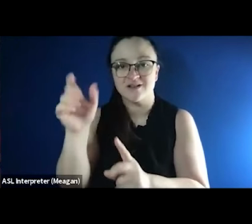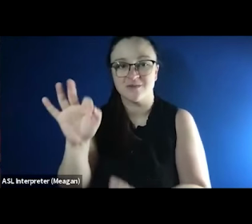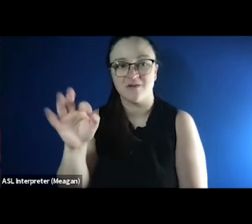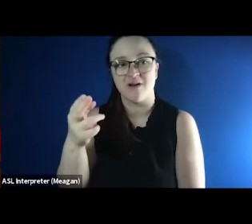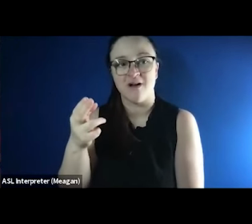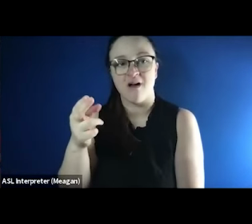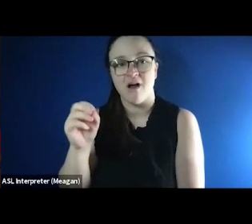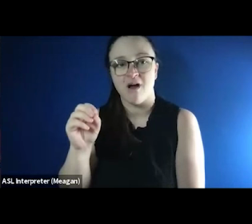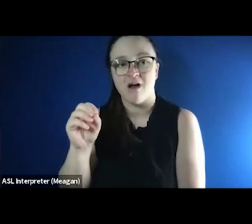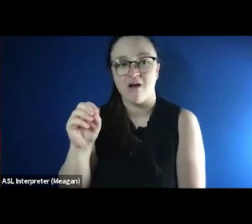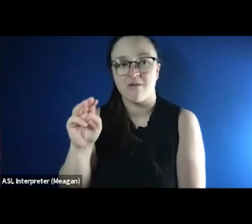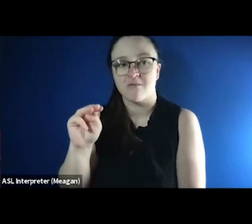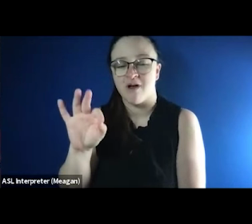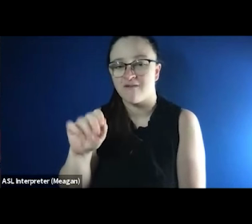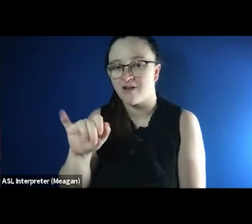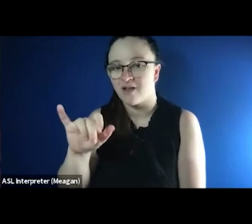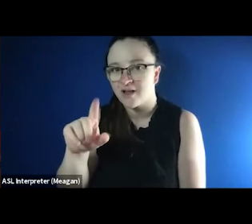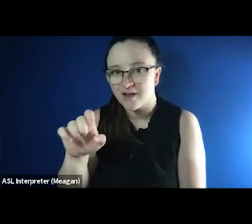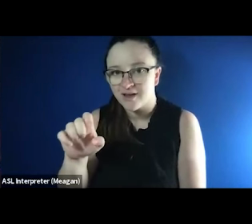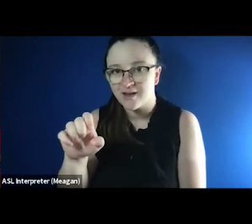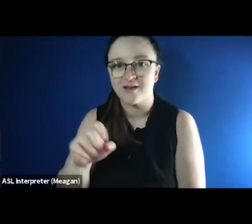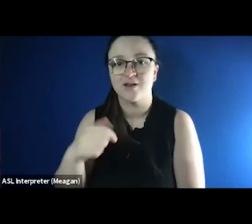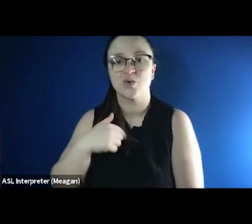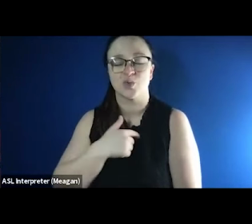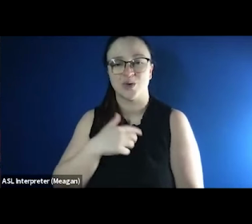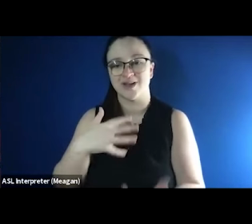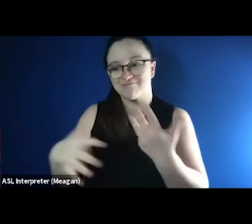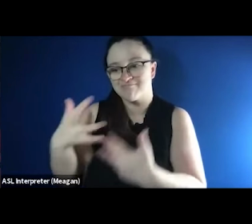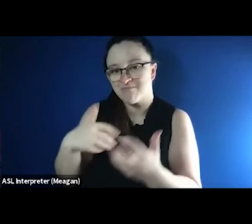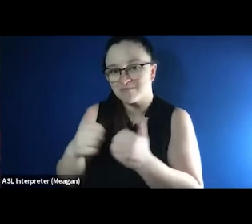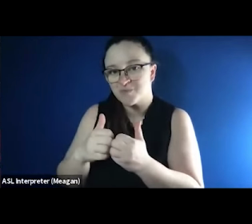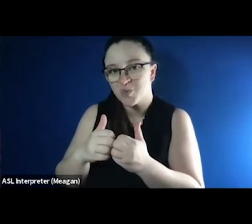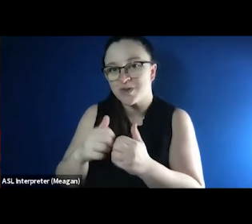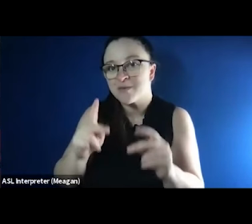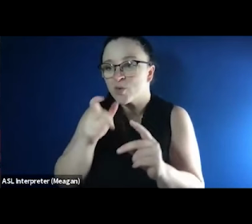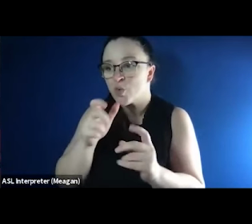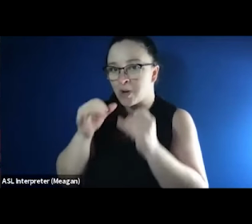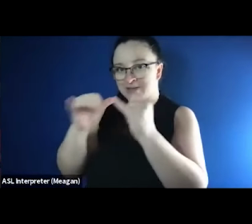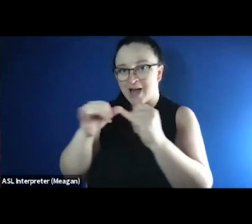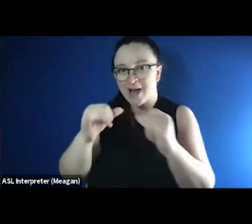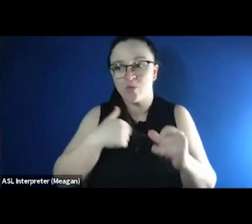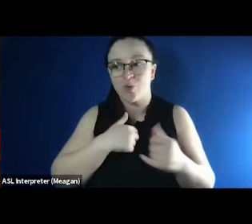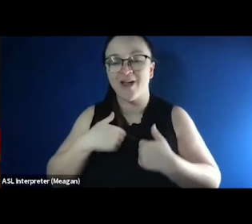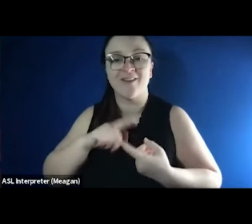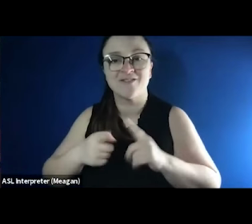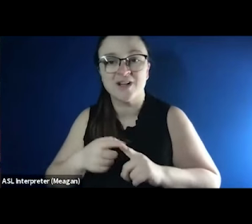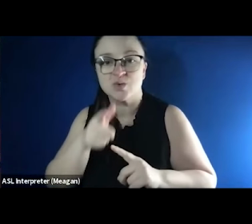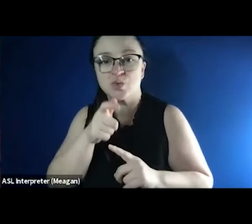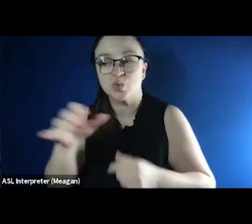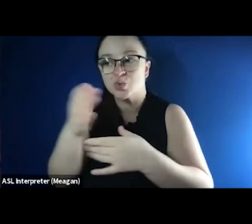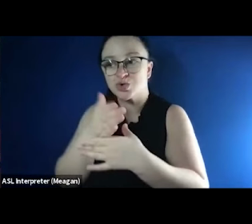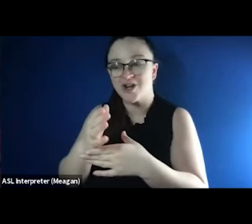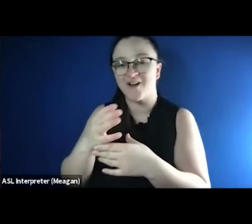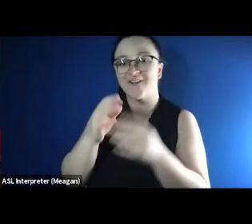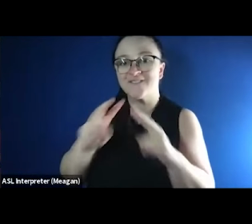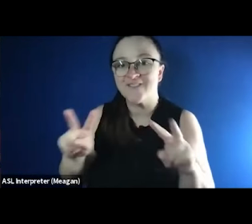homophily, social homophily. We have a tendency to hang out with people who are like ourselves. We have friends who share our values, beliefs, and